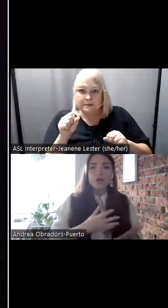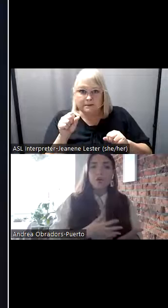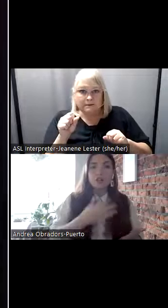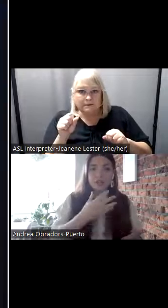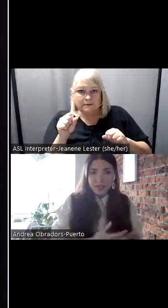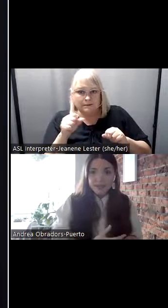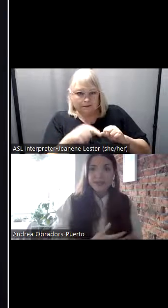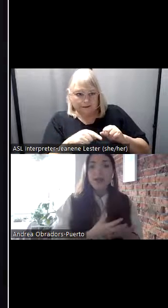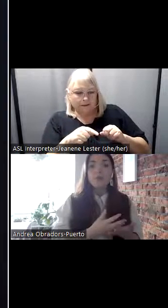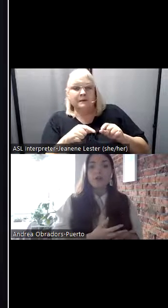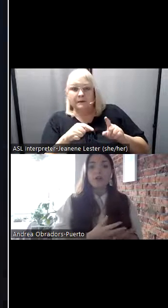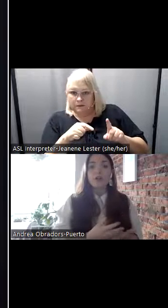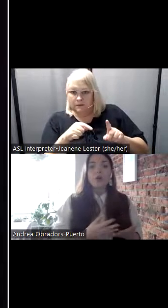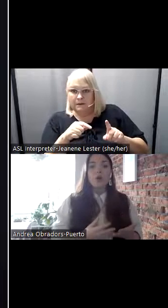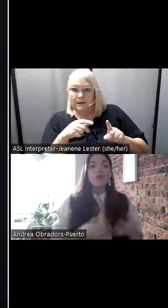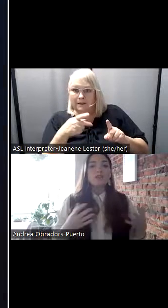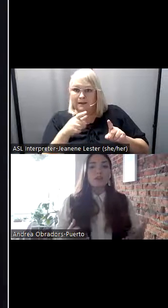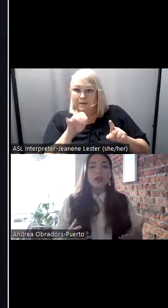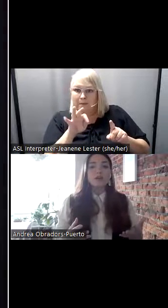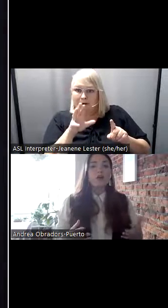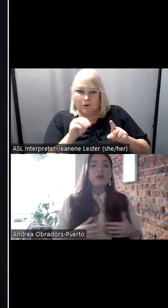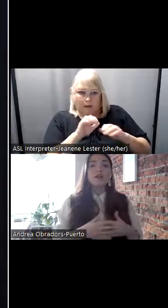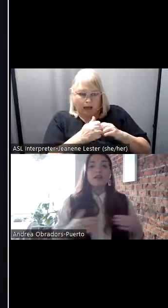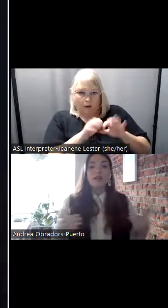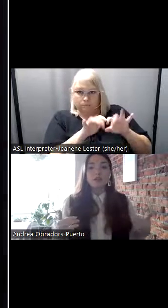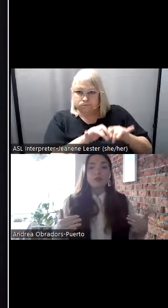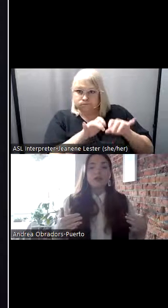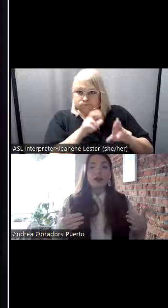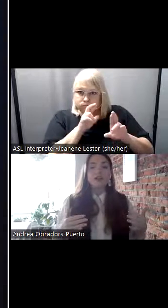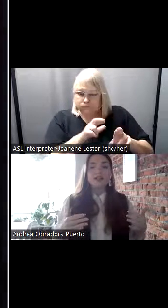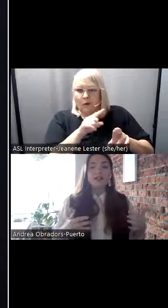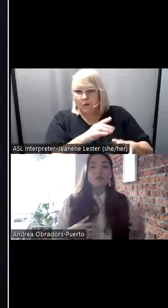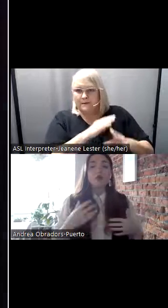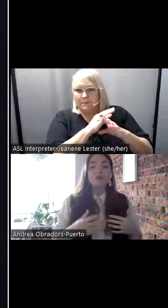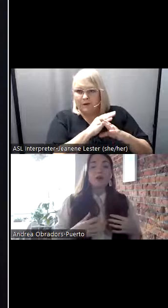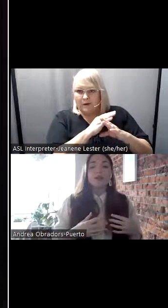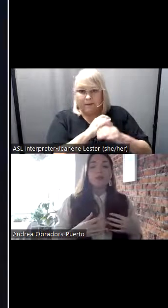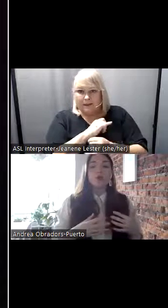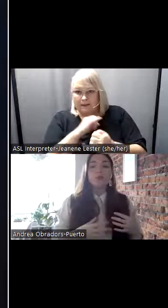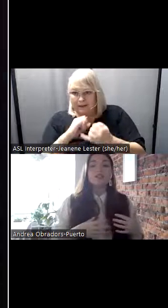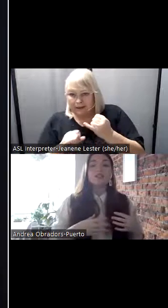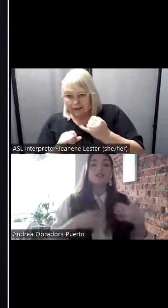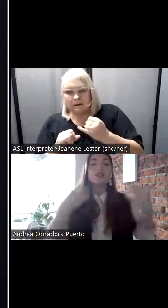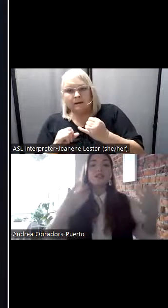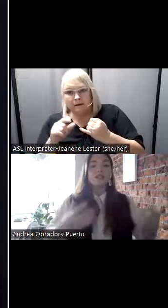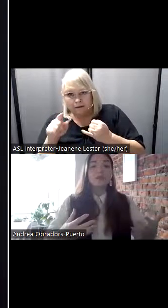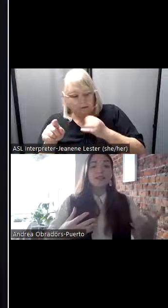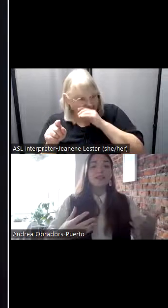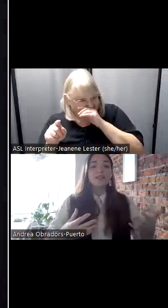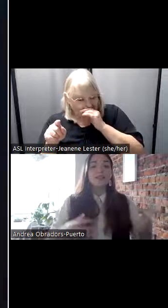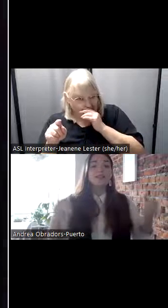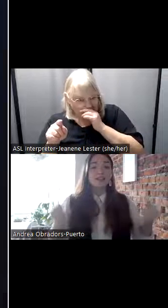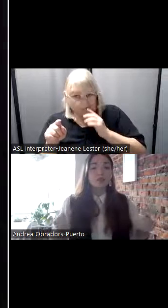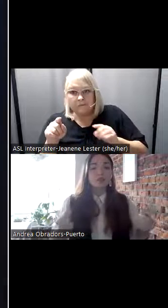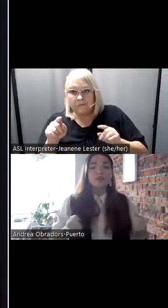platform story was, yes, a barrier, but in the end, only the enabler, right? It's a problem easier to identify